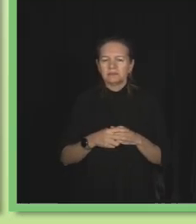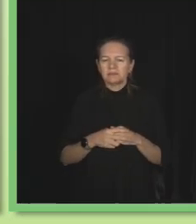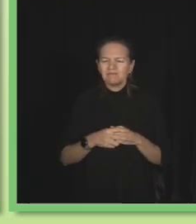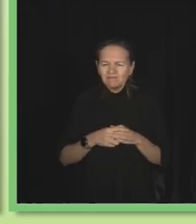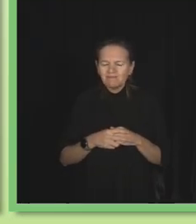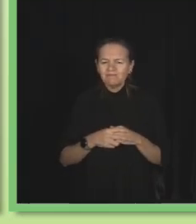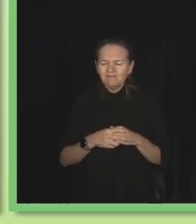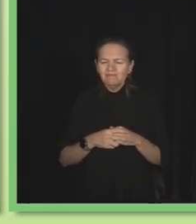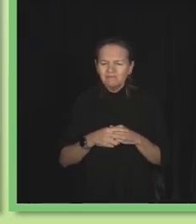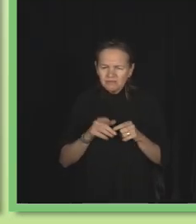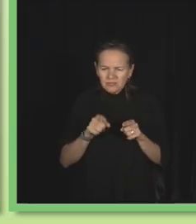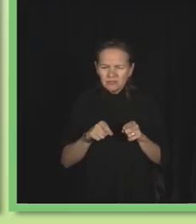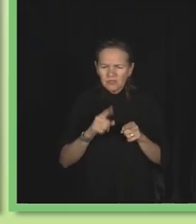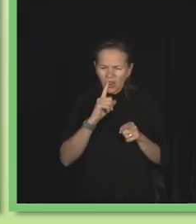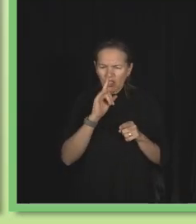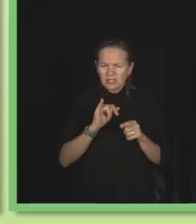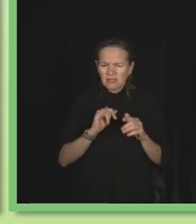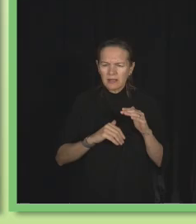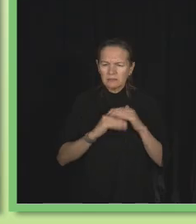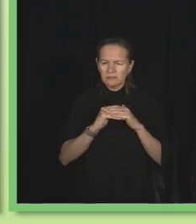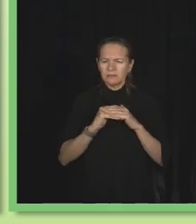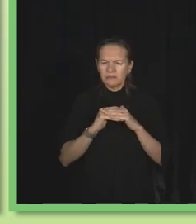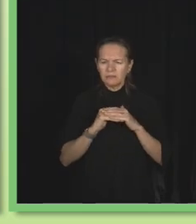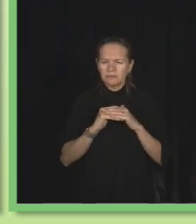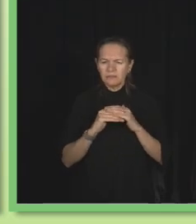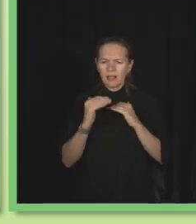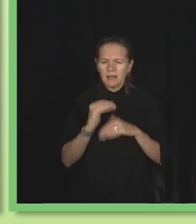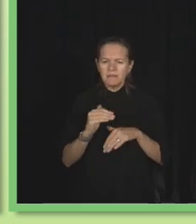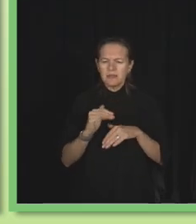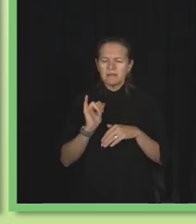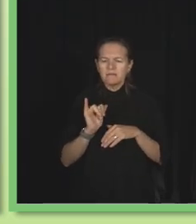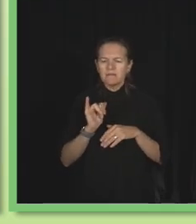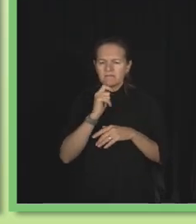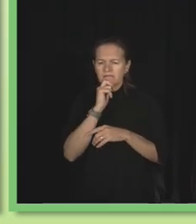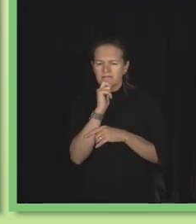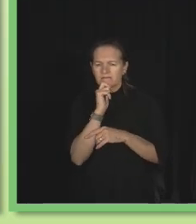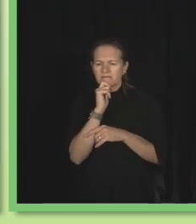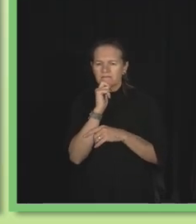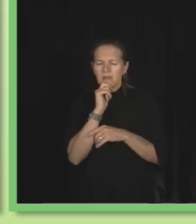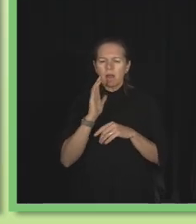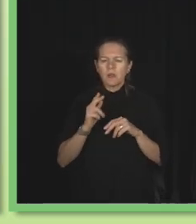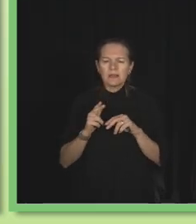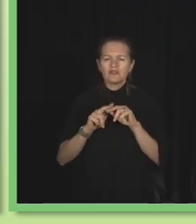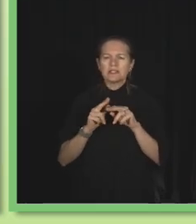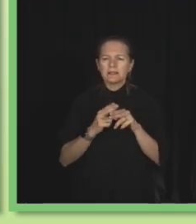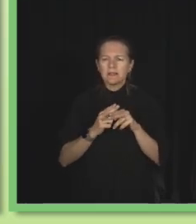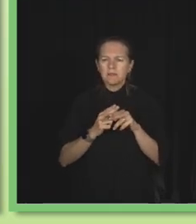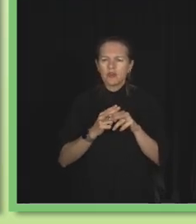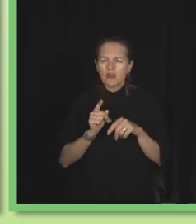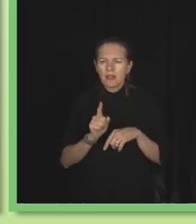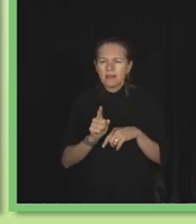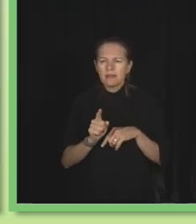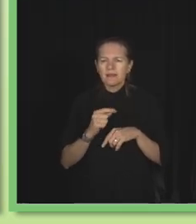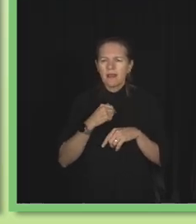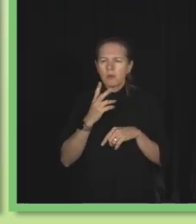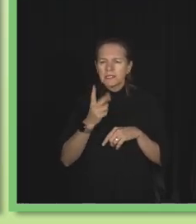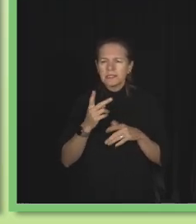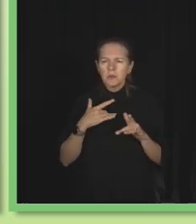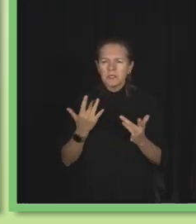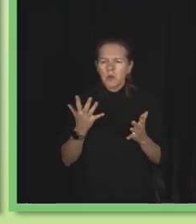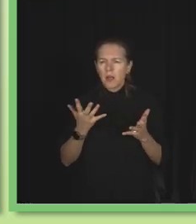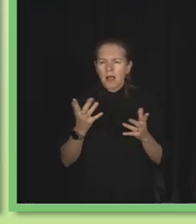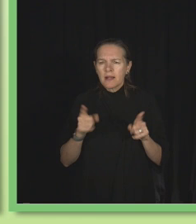But it looks like it's hitting its limit. Let me increase it temporarily while we see what's going